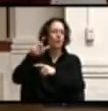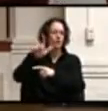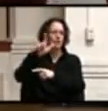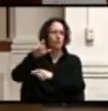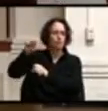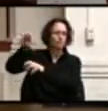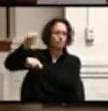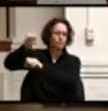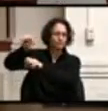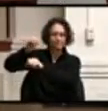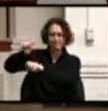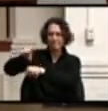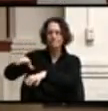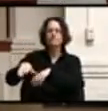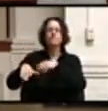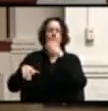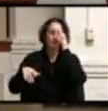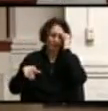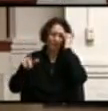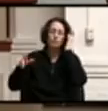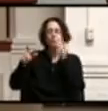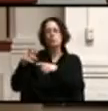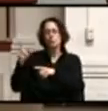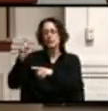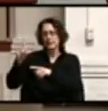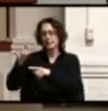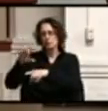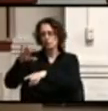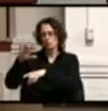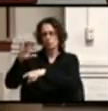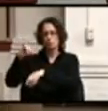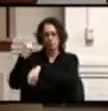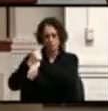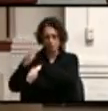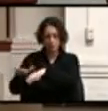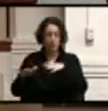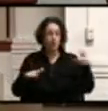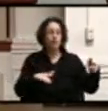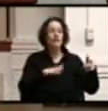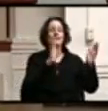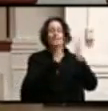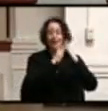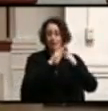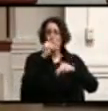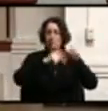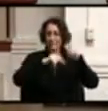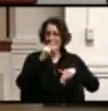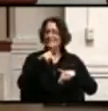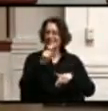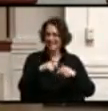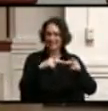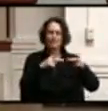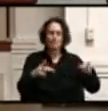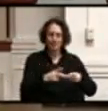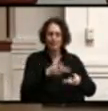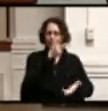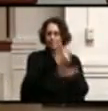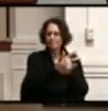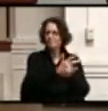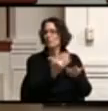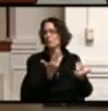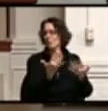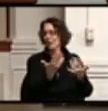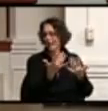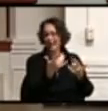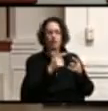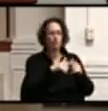We need a loading space for Town Hall, which there's plenty of room on this side. We thought about narrowing this down a little bit more just to